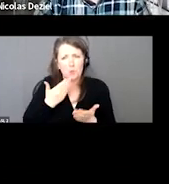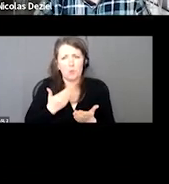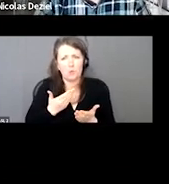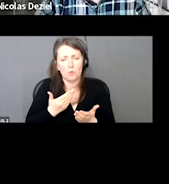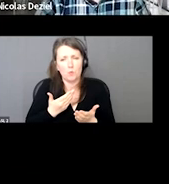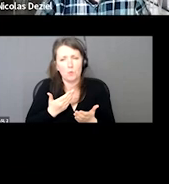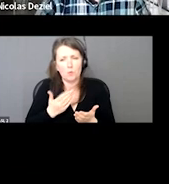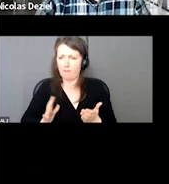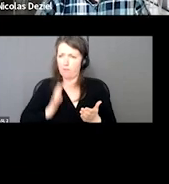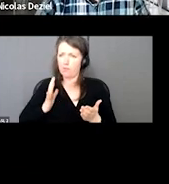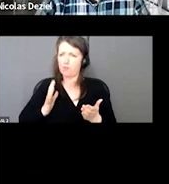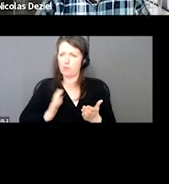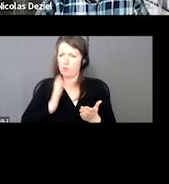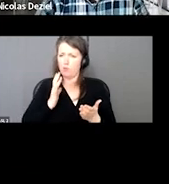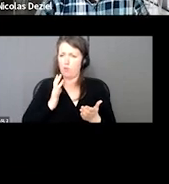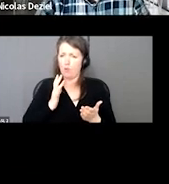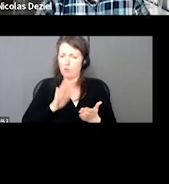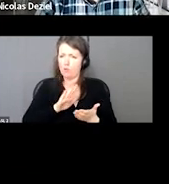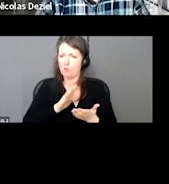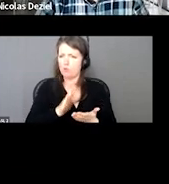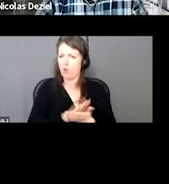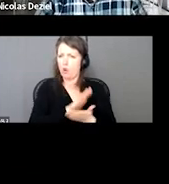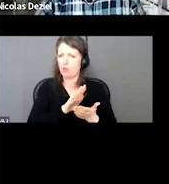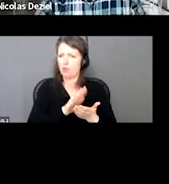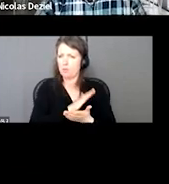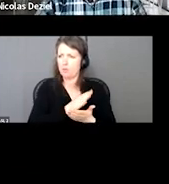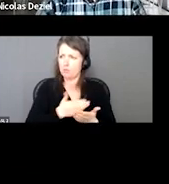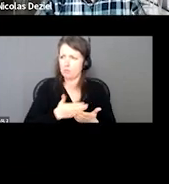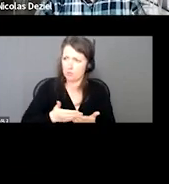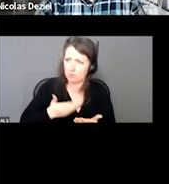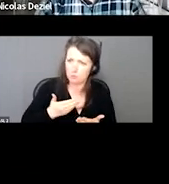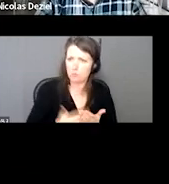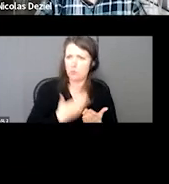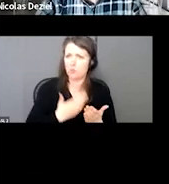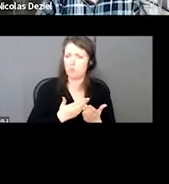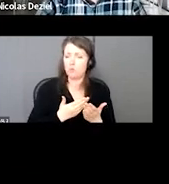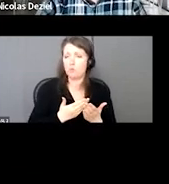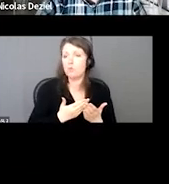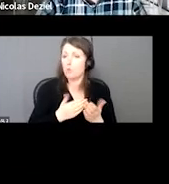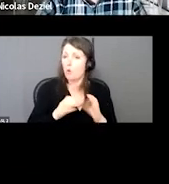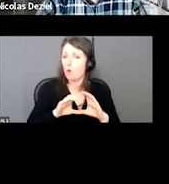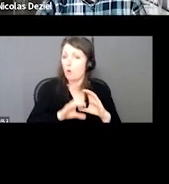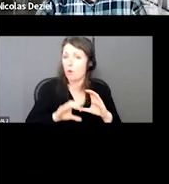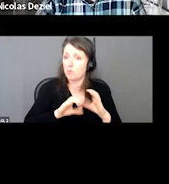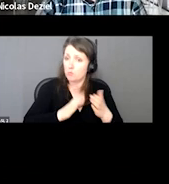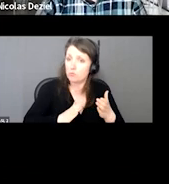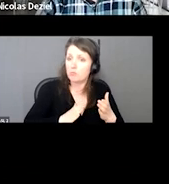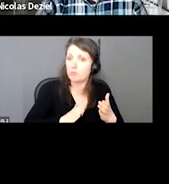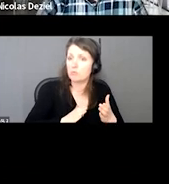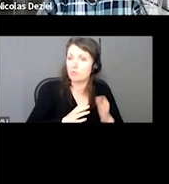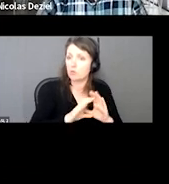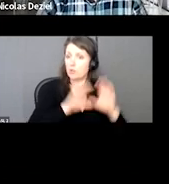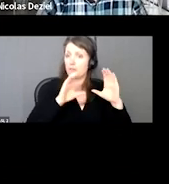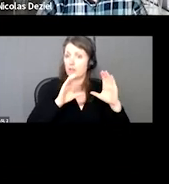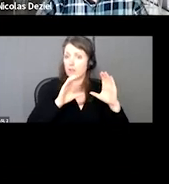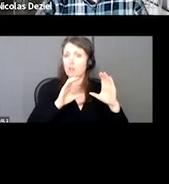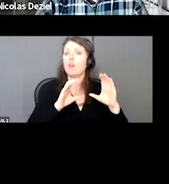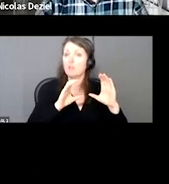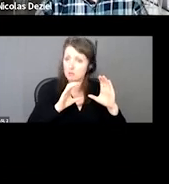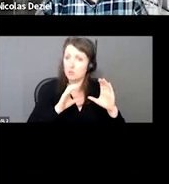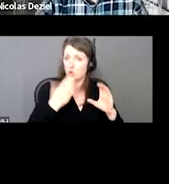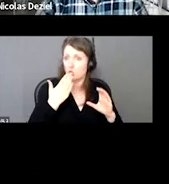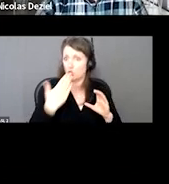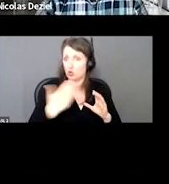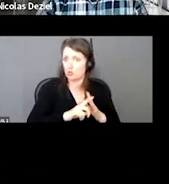document that's issued by the government. So a copyright certificate could be a good way to get that